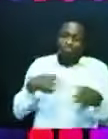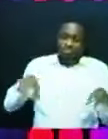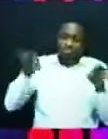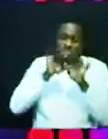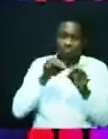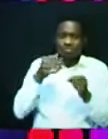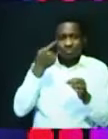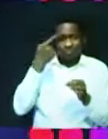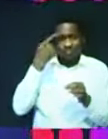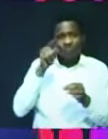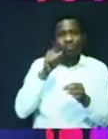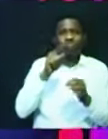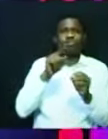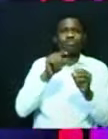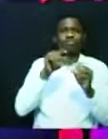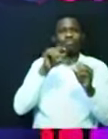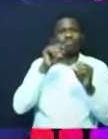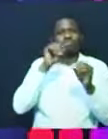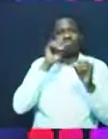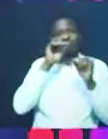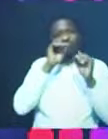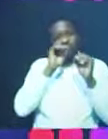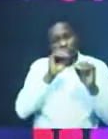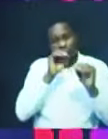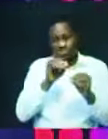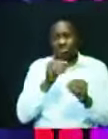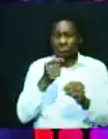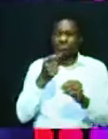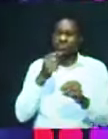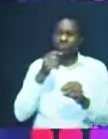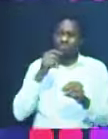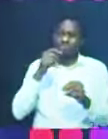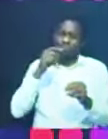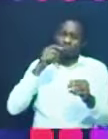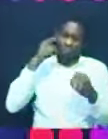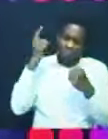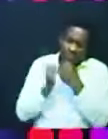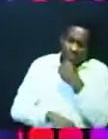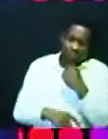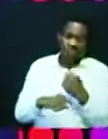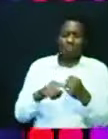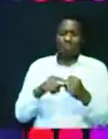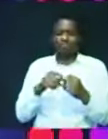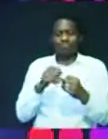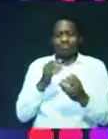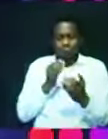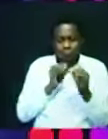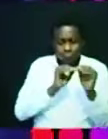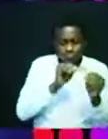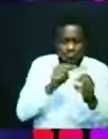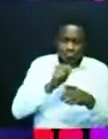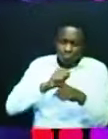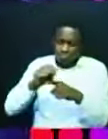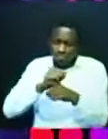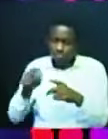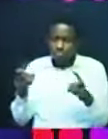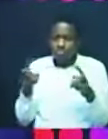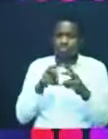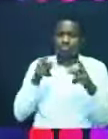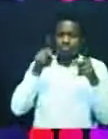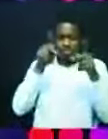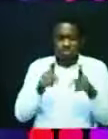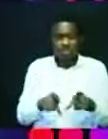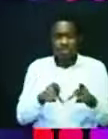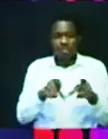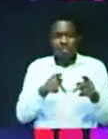in righteousness, so that the servant of God may be thoroughly equipped for every good work. Every good